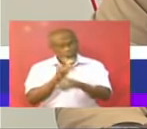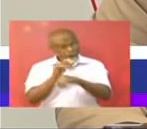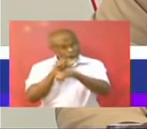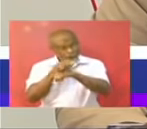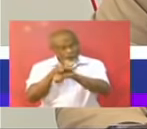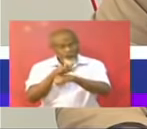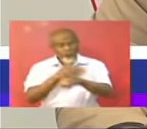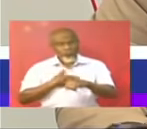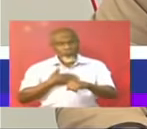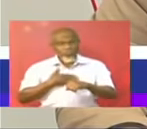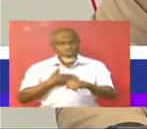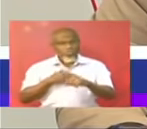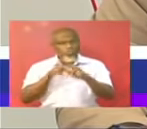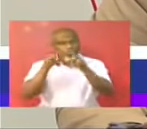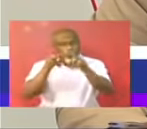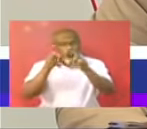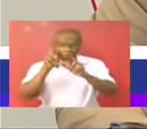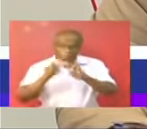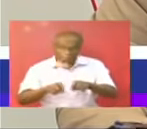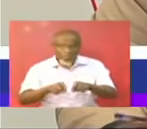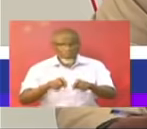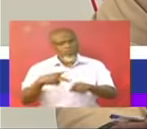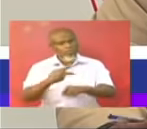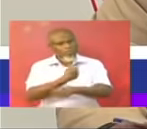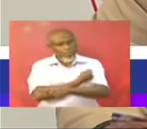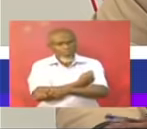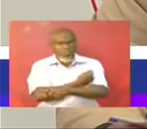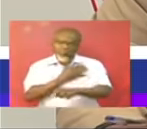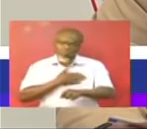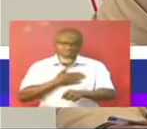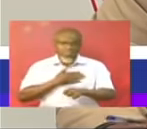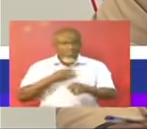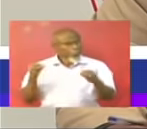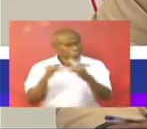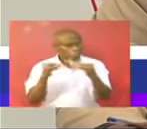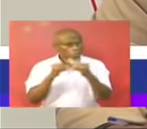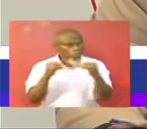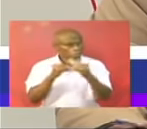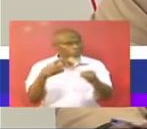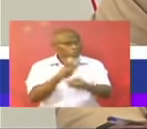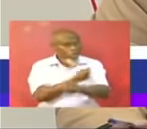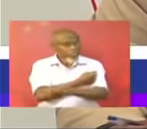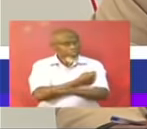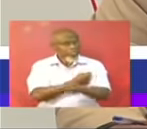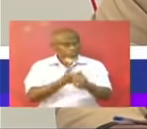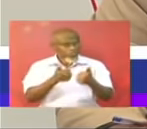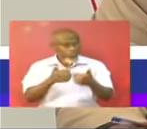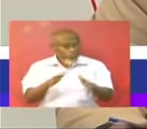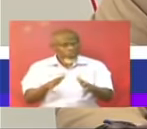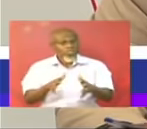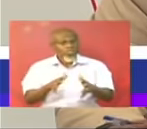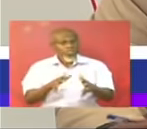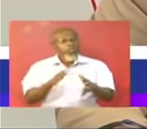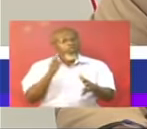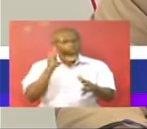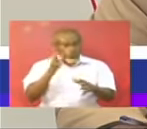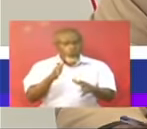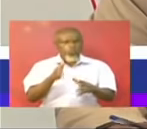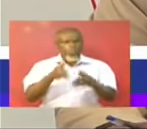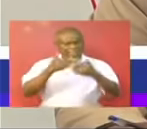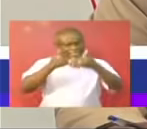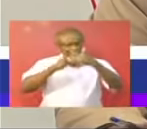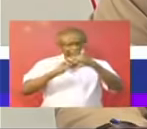having your vaccination. The more vaccinations we get into arms and into people ahead of any potential